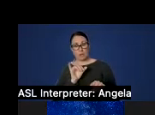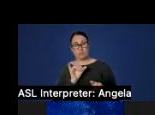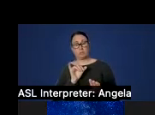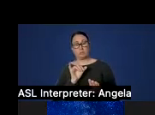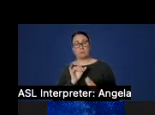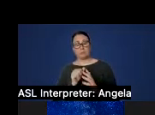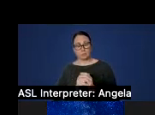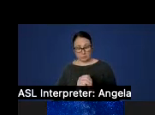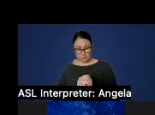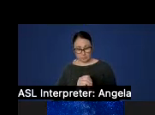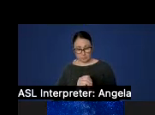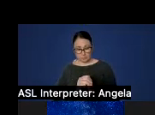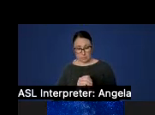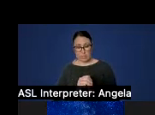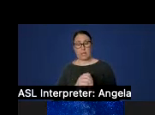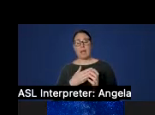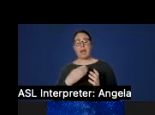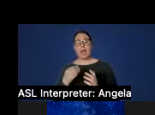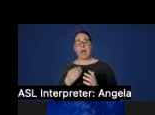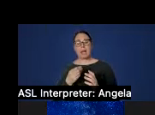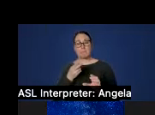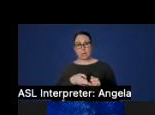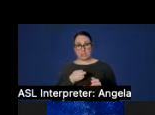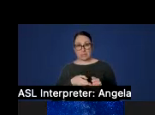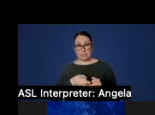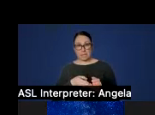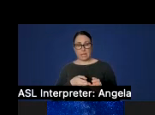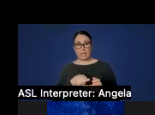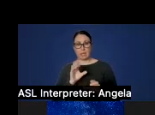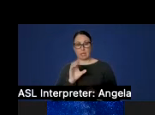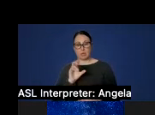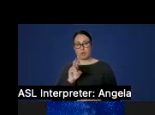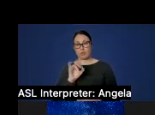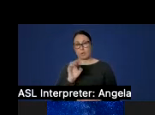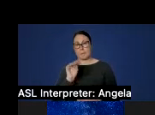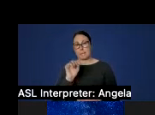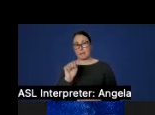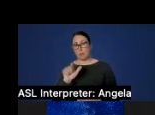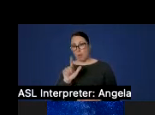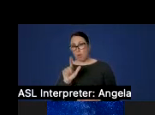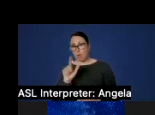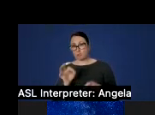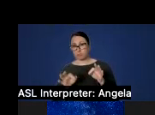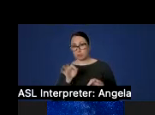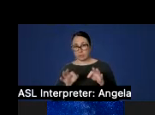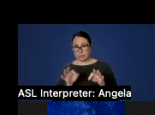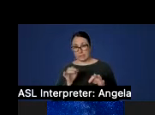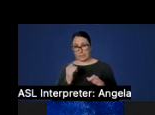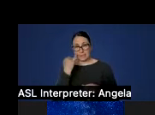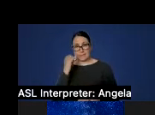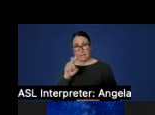And participate in criminal proceedings as necessary. I would like to say the reason why I brought up